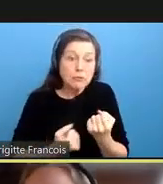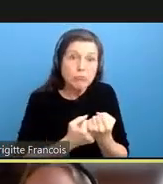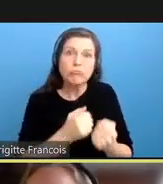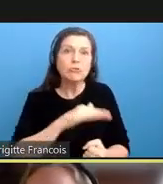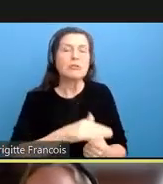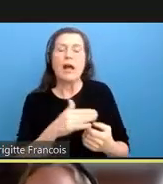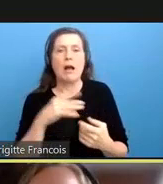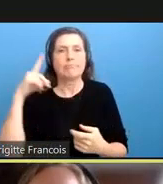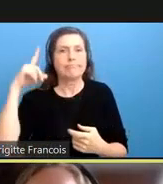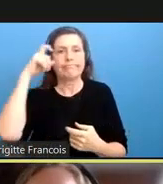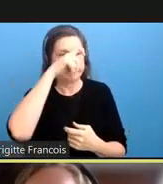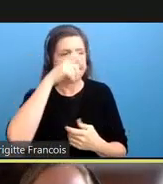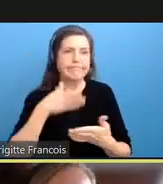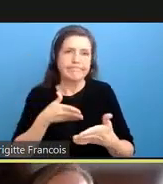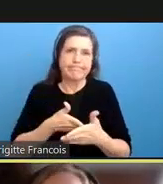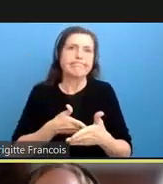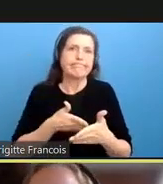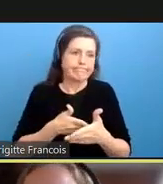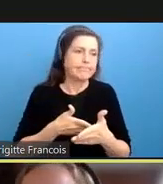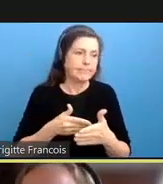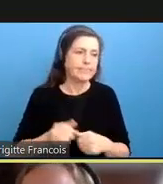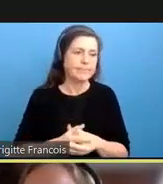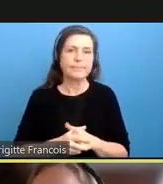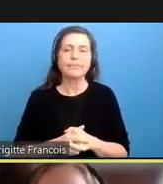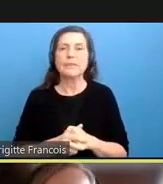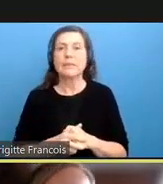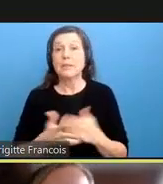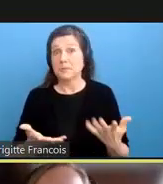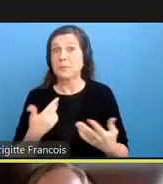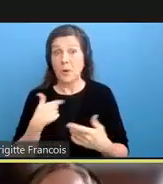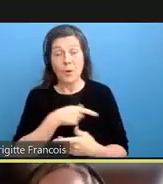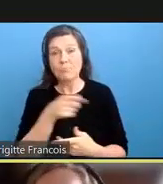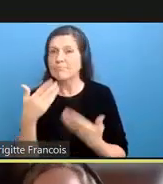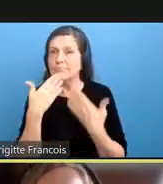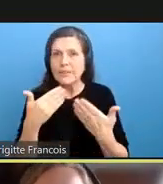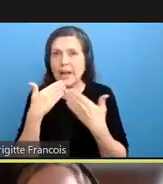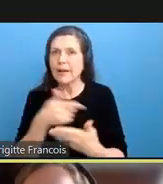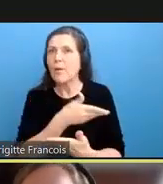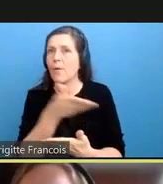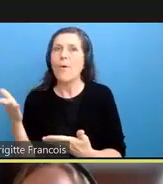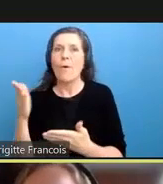summarize our conversation there, but it was very, very interesting. So thanks to all involved.